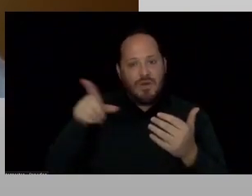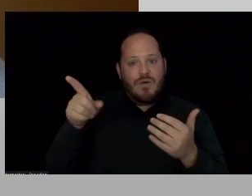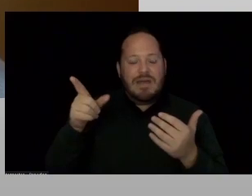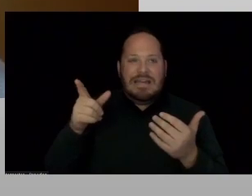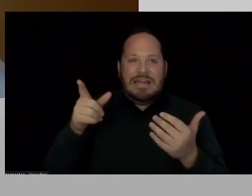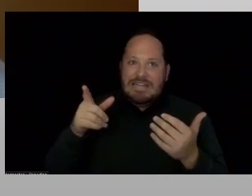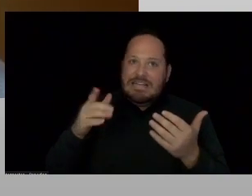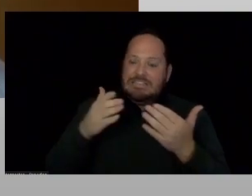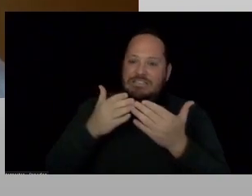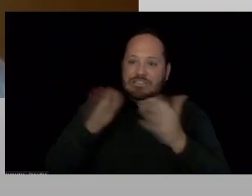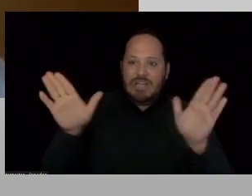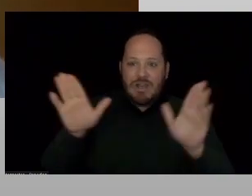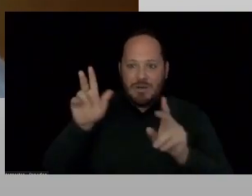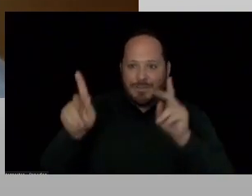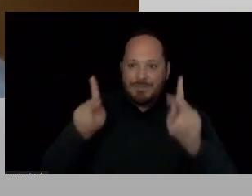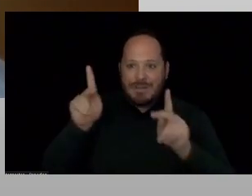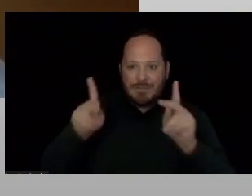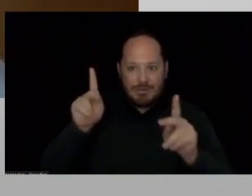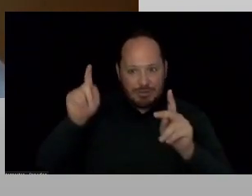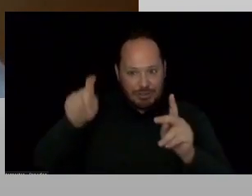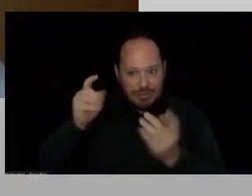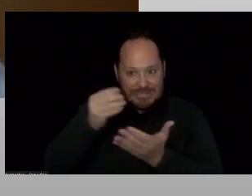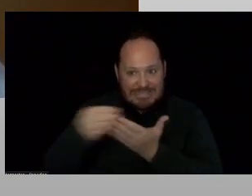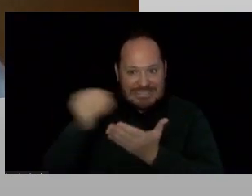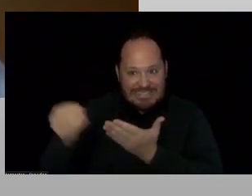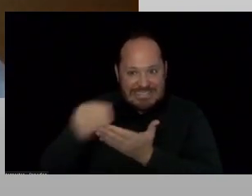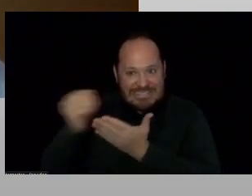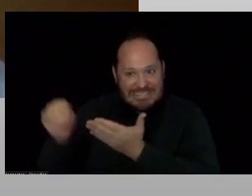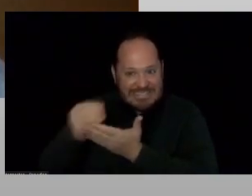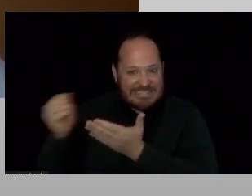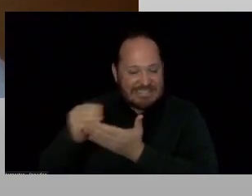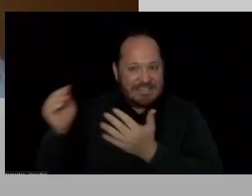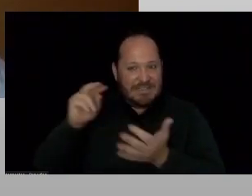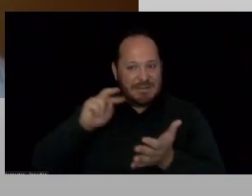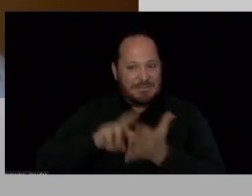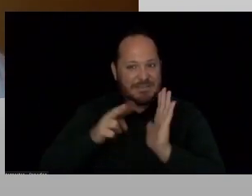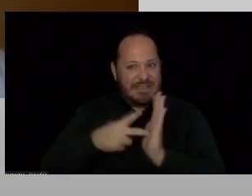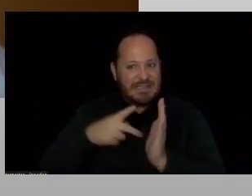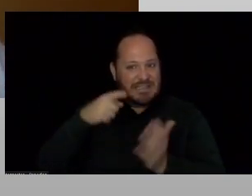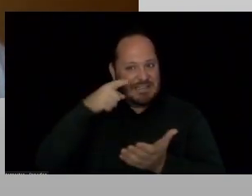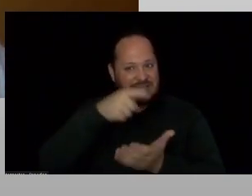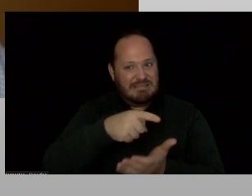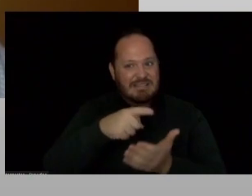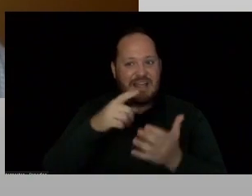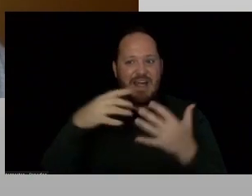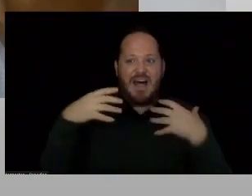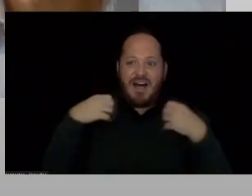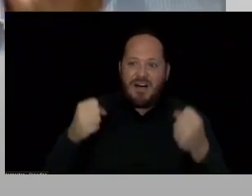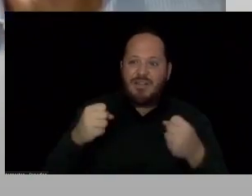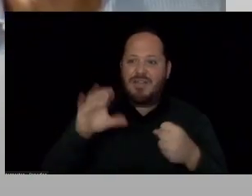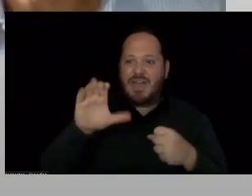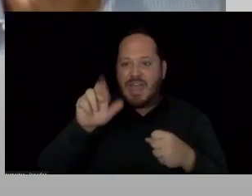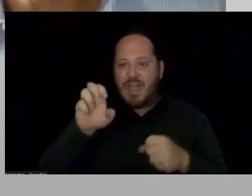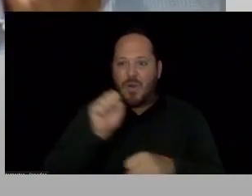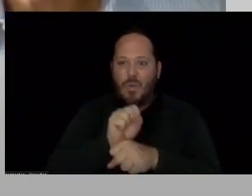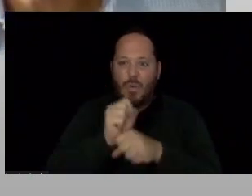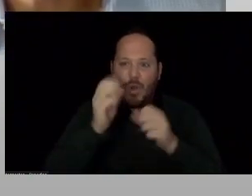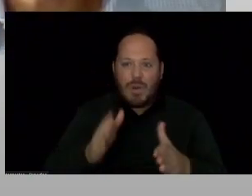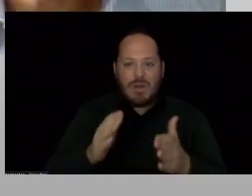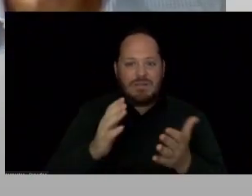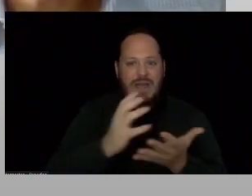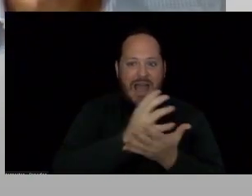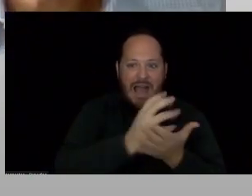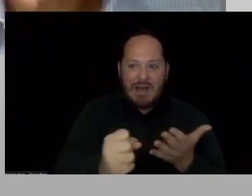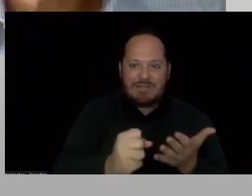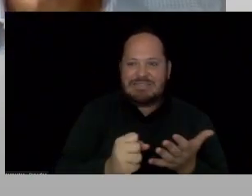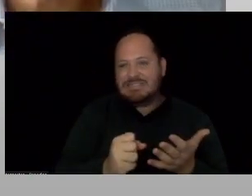away from healthcare workers. So there's no official recommendations on that yet, but certainly much more to come. Leslie. Thanks, Jay.